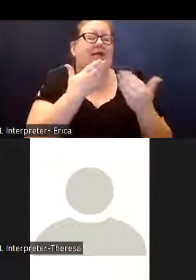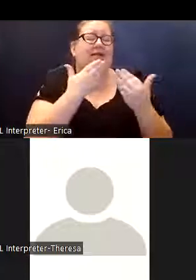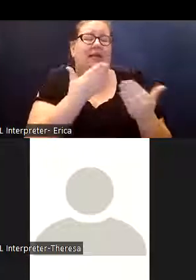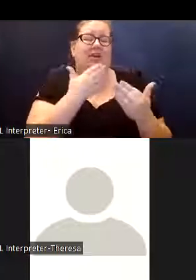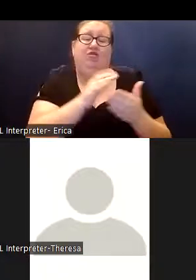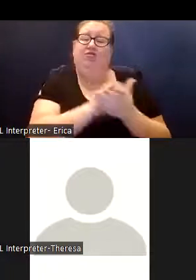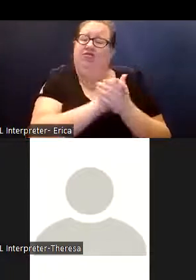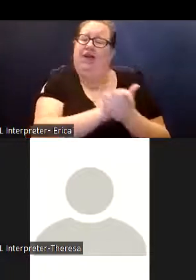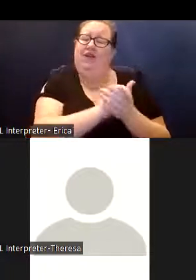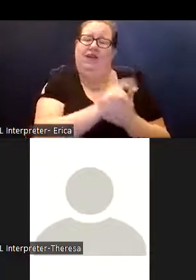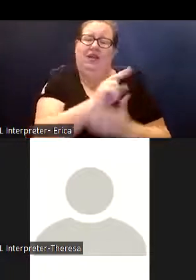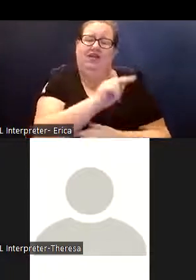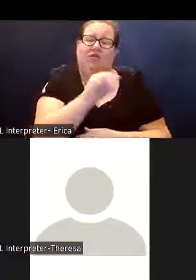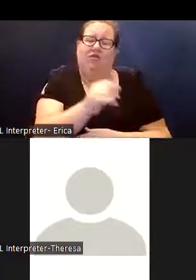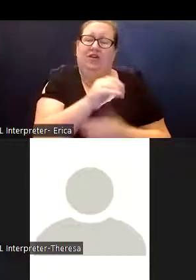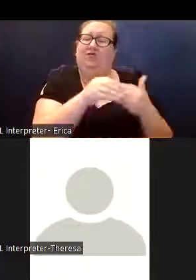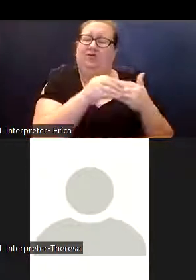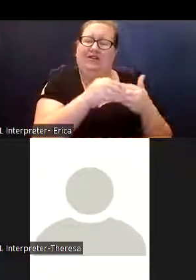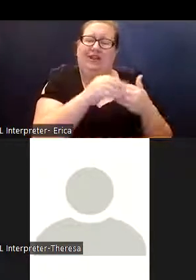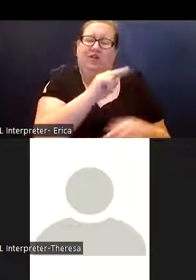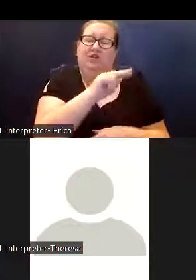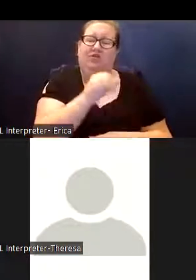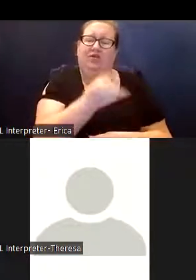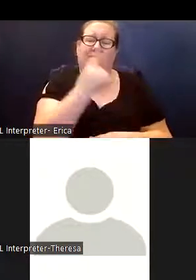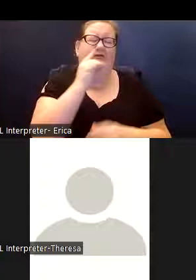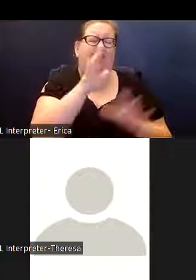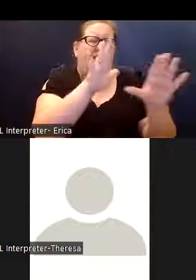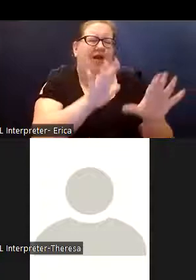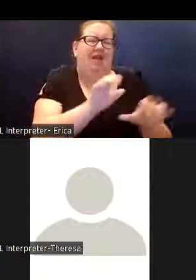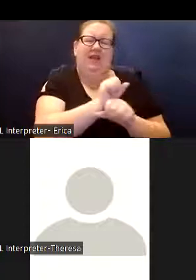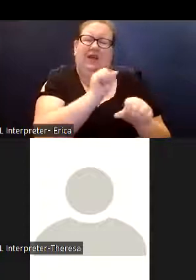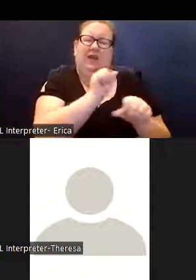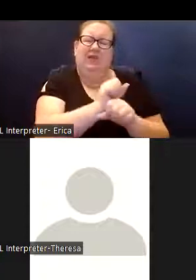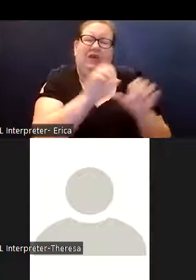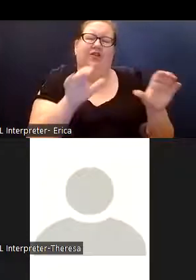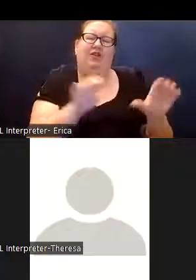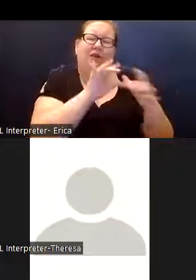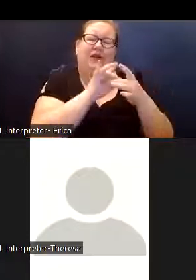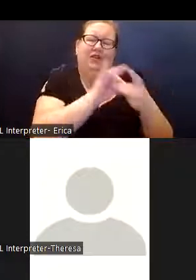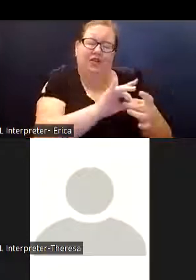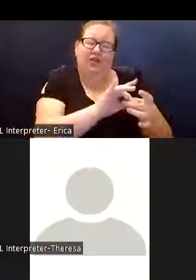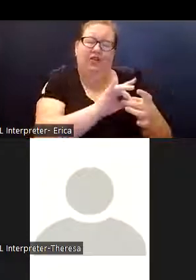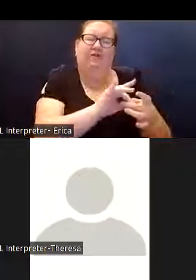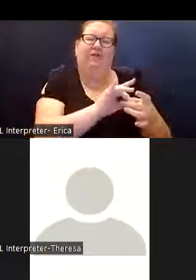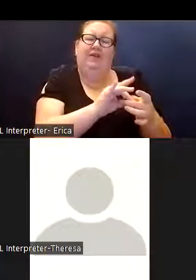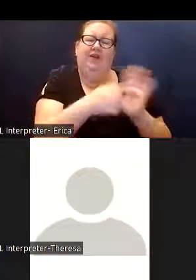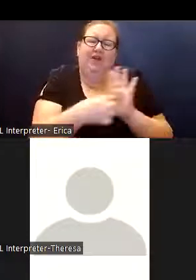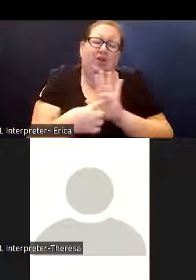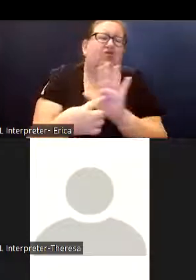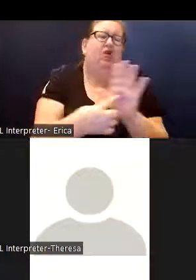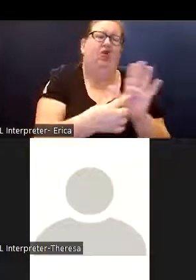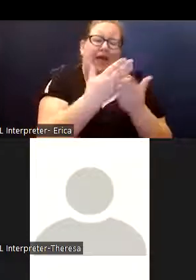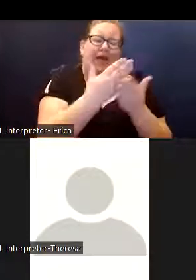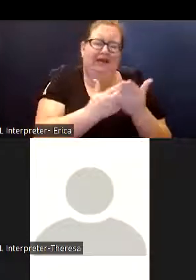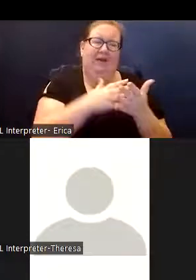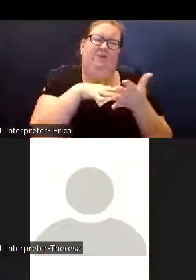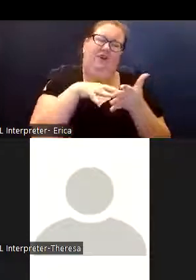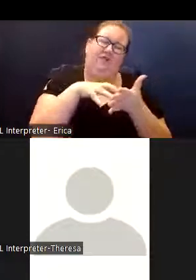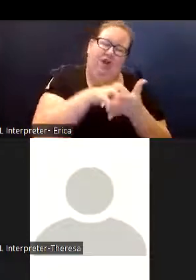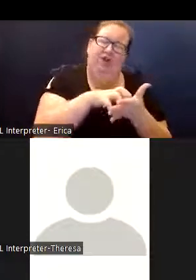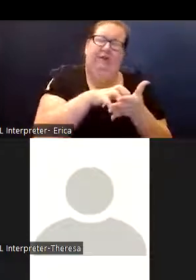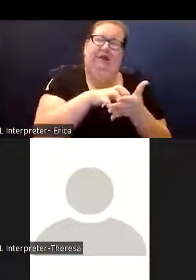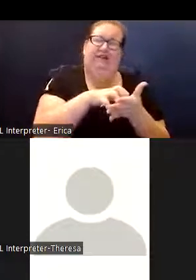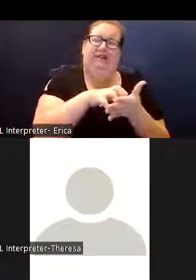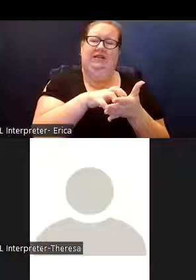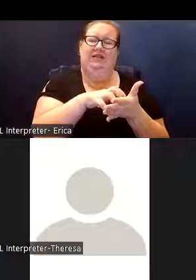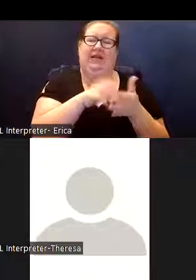Jersey, Resilient New Jersey, for the excellent work that they're doing in terms of showcasing some of our vulnerabilities, and so to help